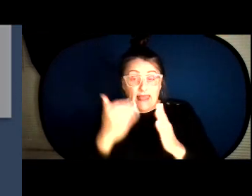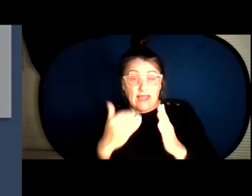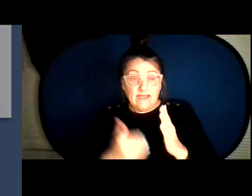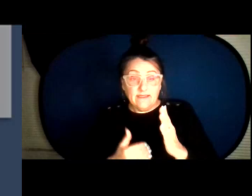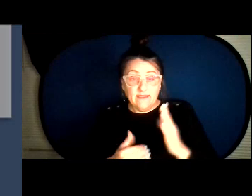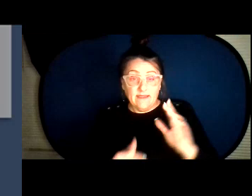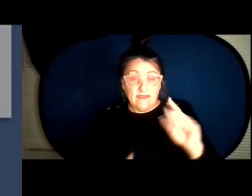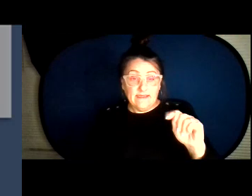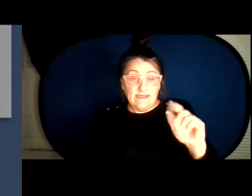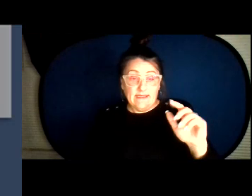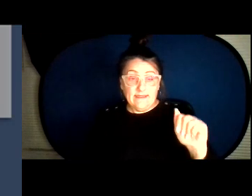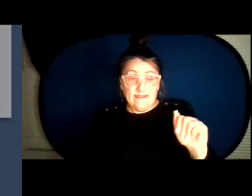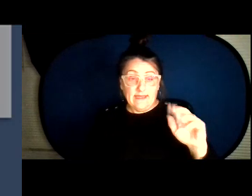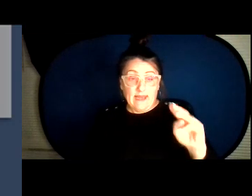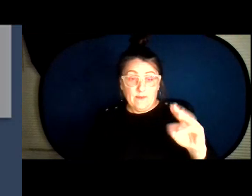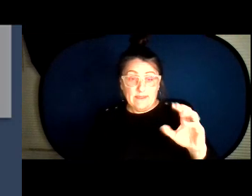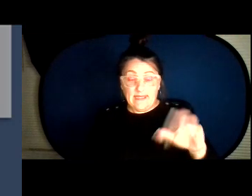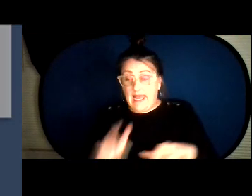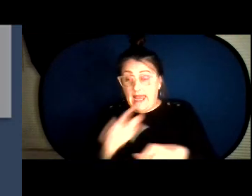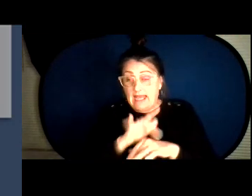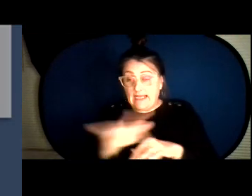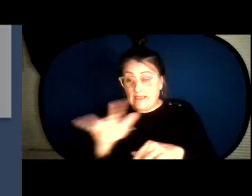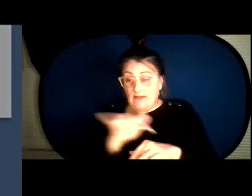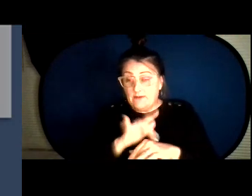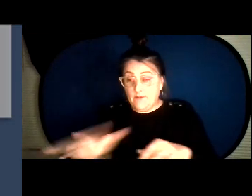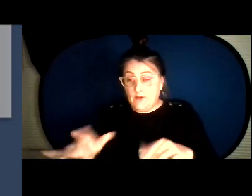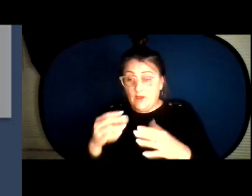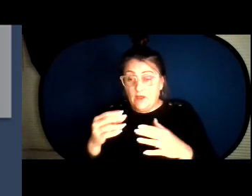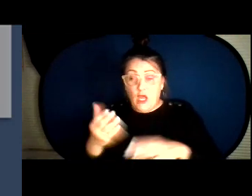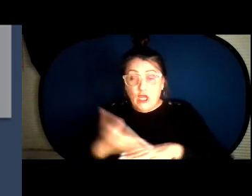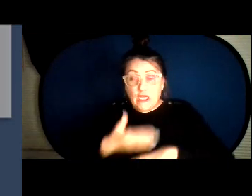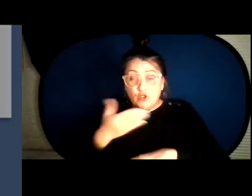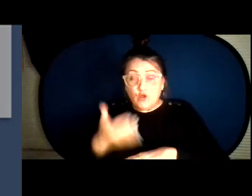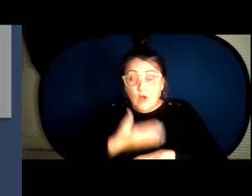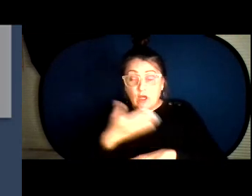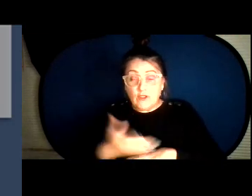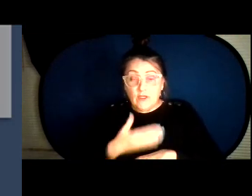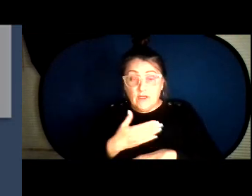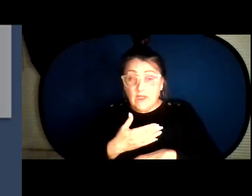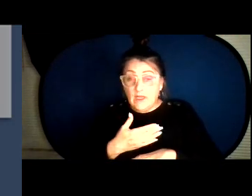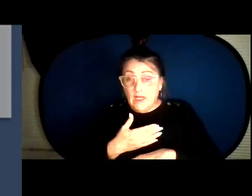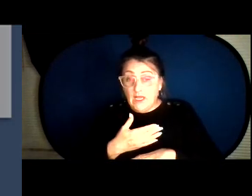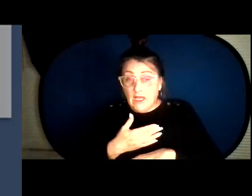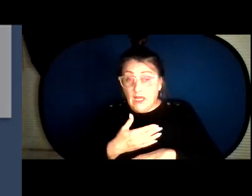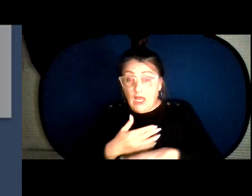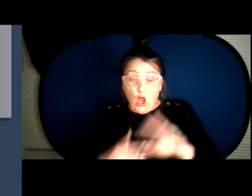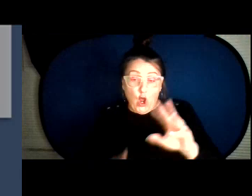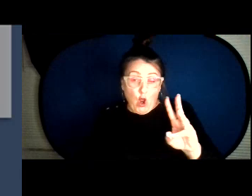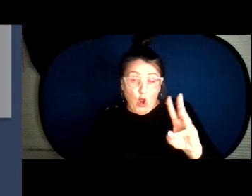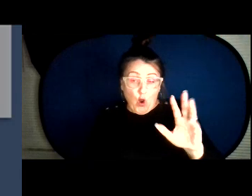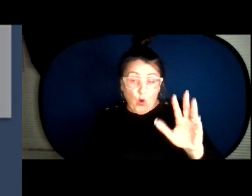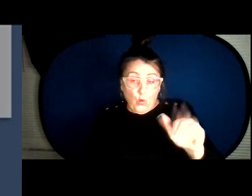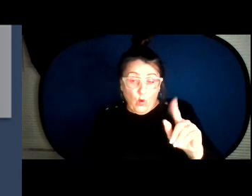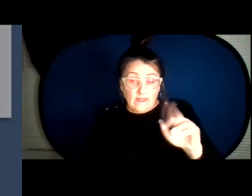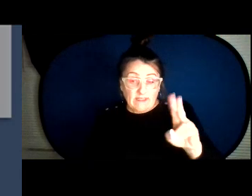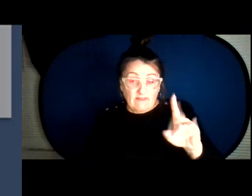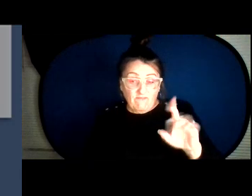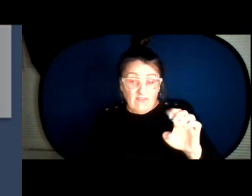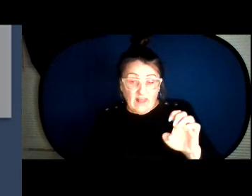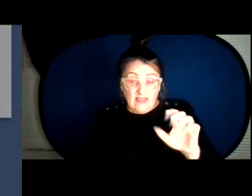use eligible expenditures on the construction of the Pajaro-Watsonville multimodal station as